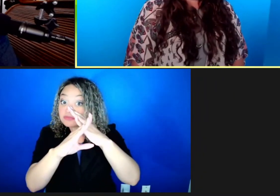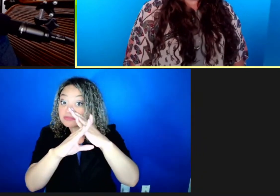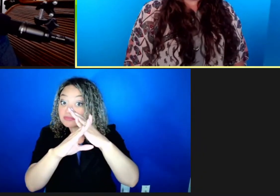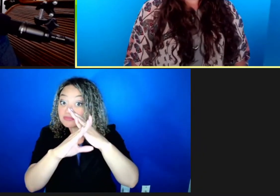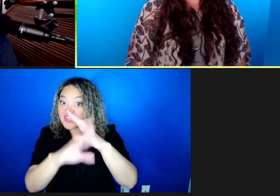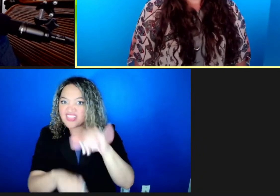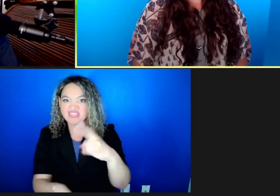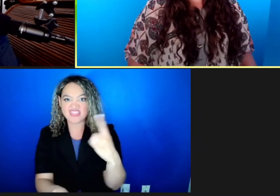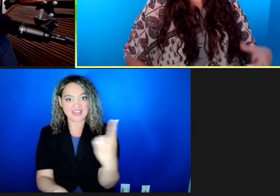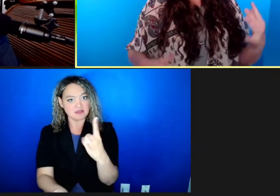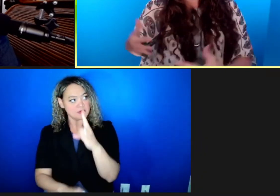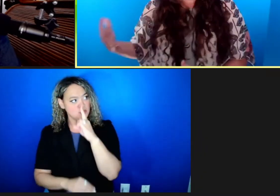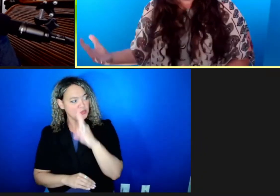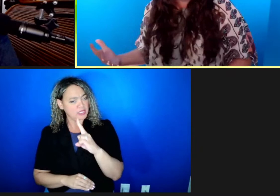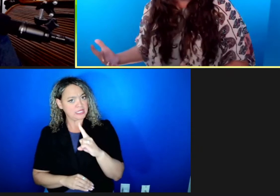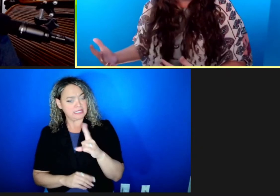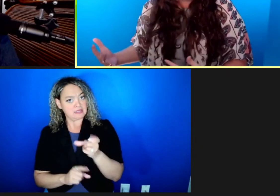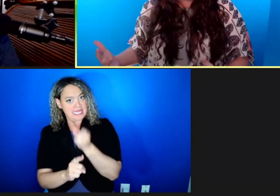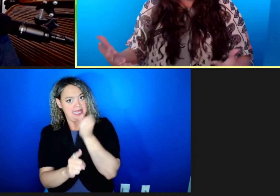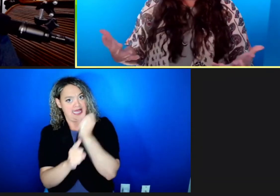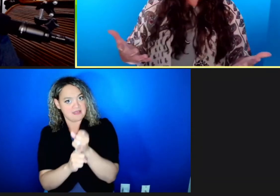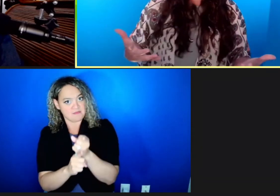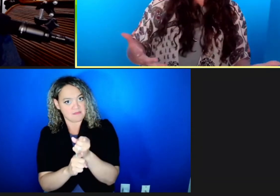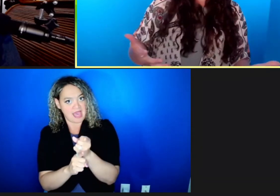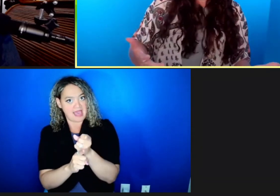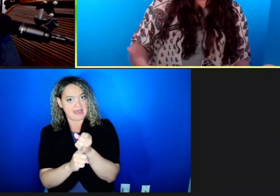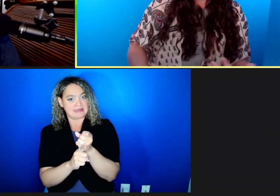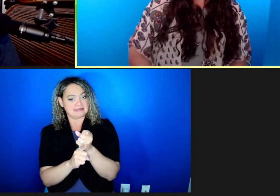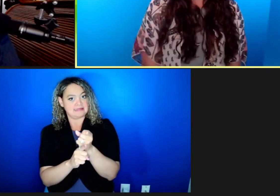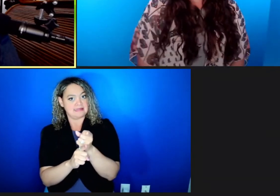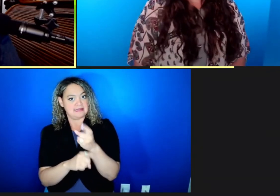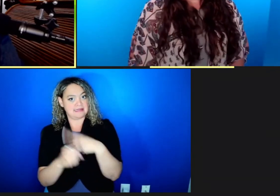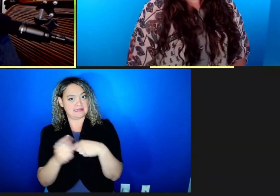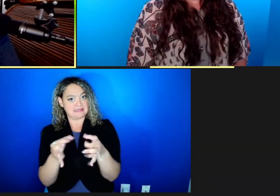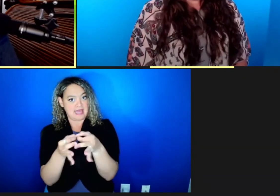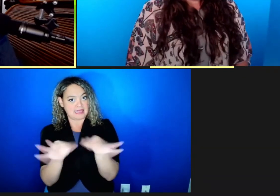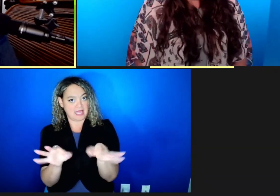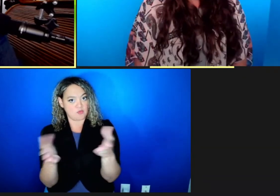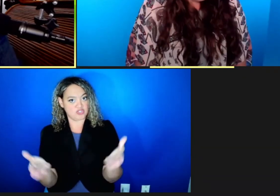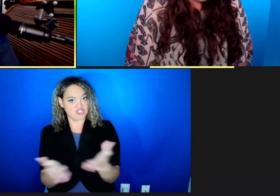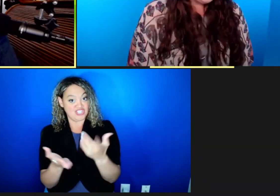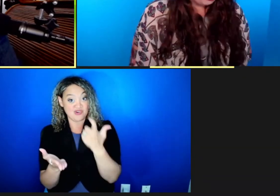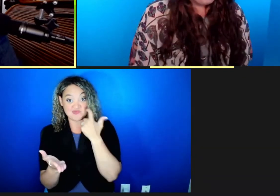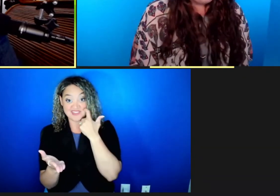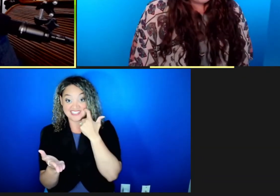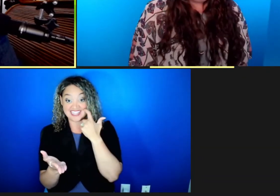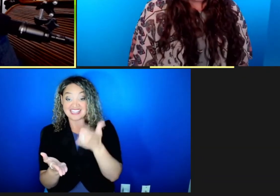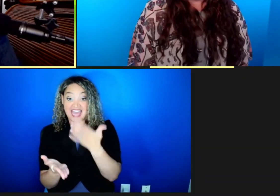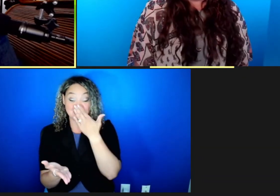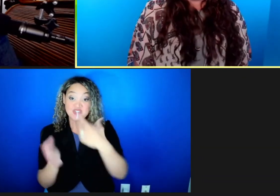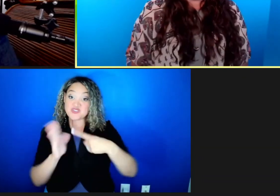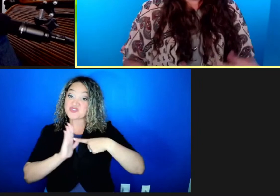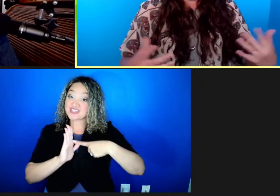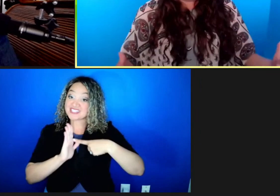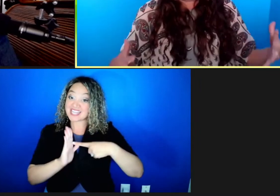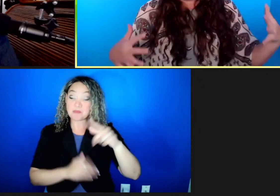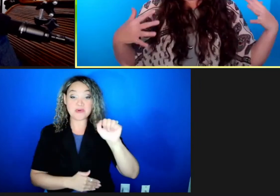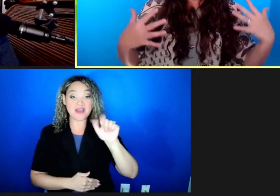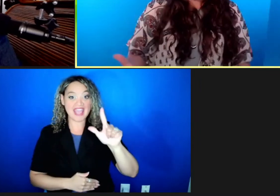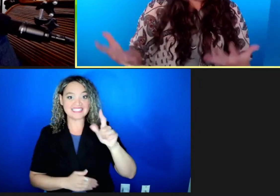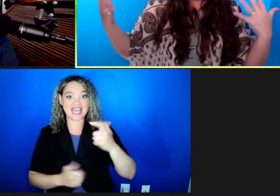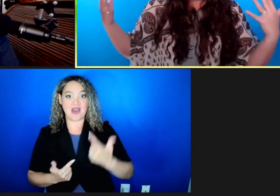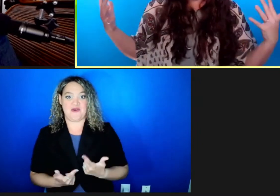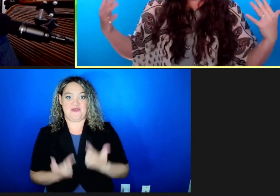that has really impacted sign language here just recently, and is a good example of how ASL is a